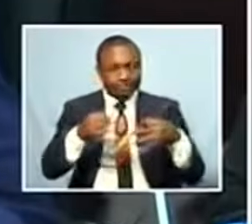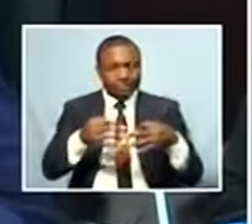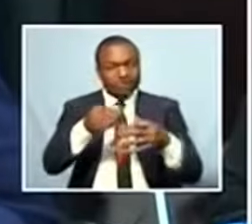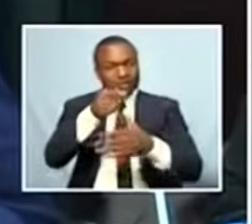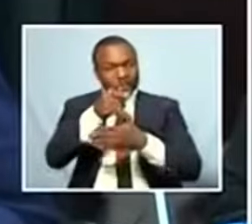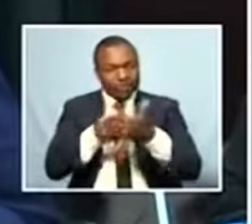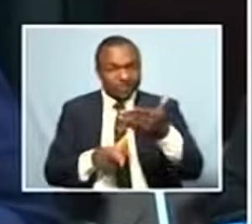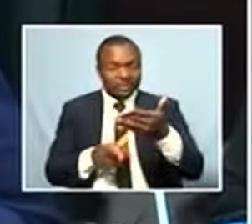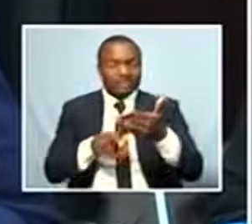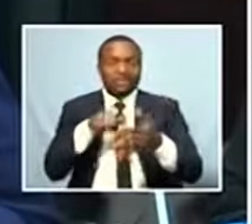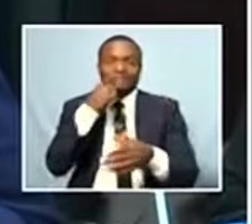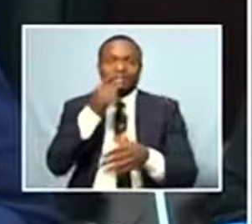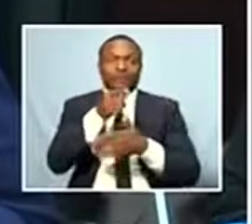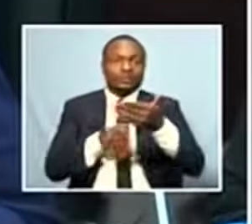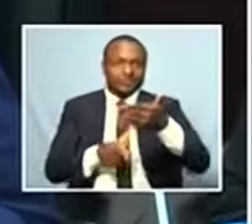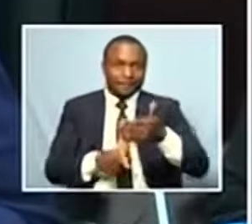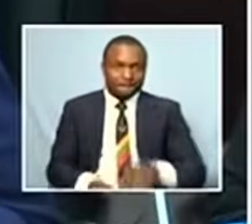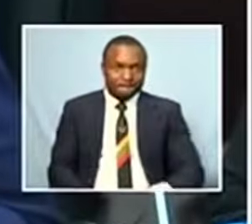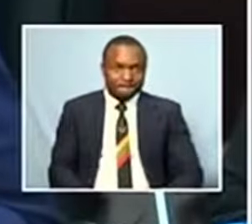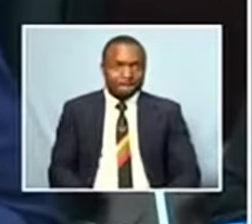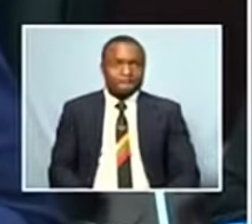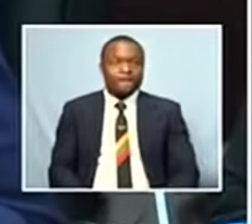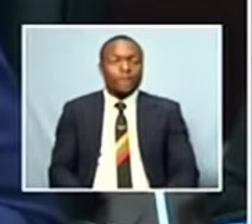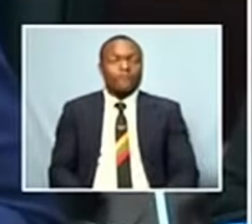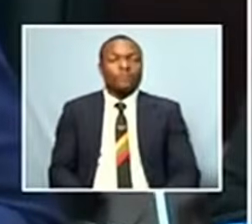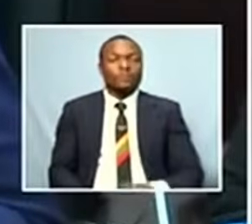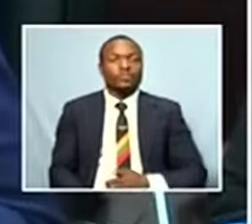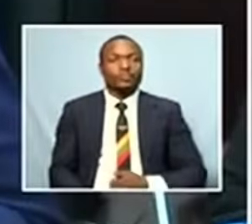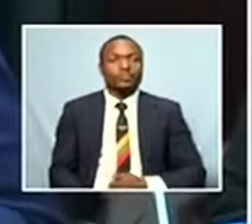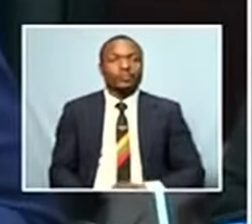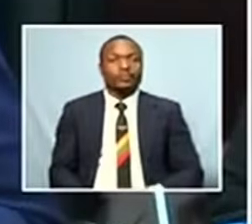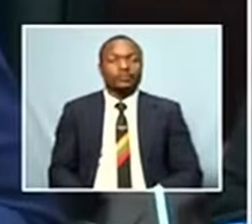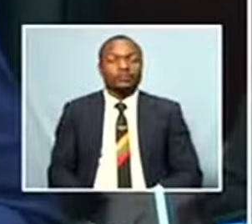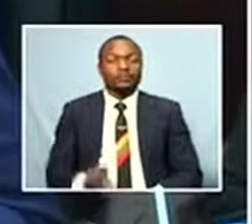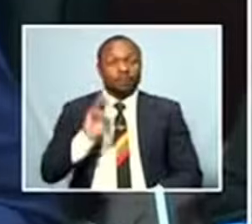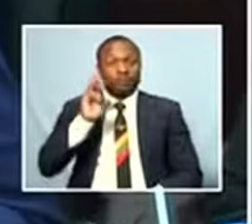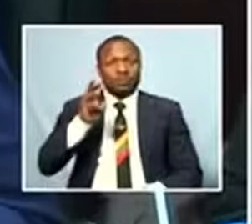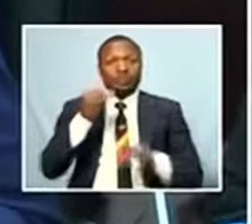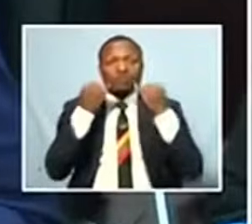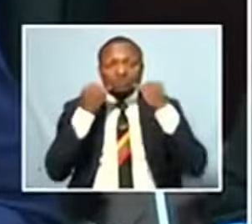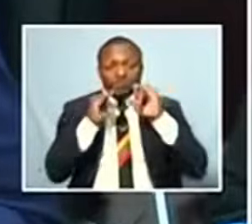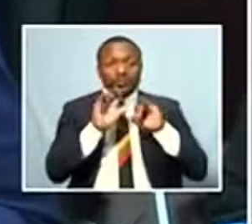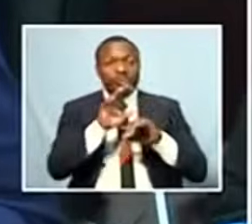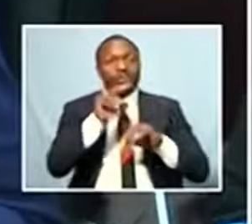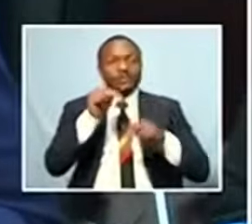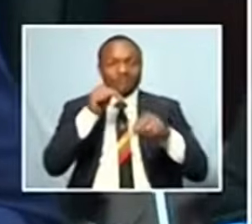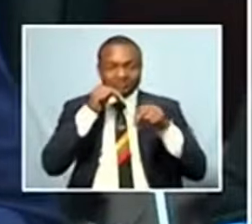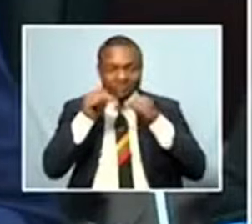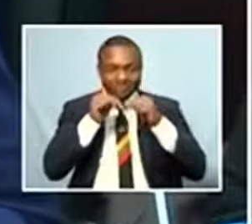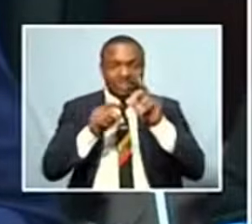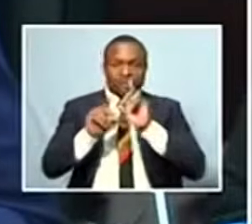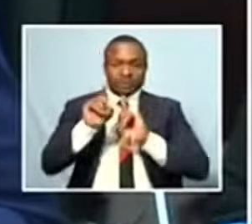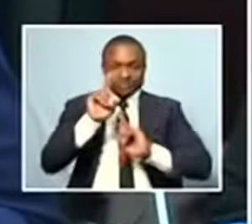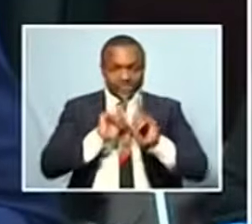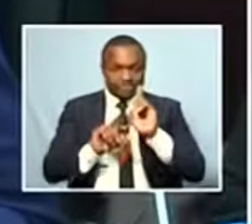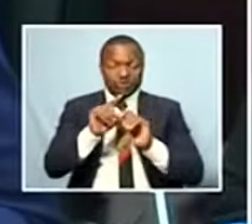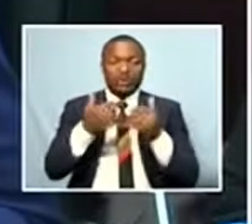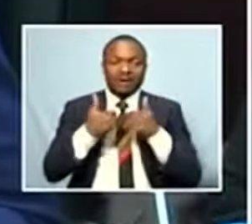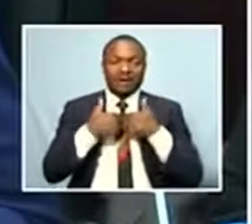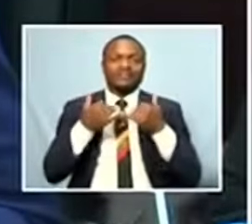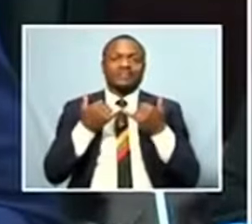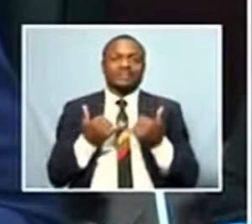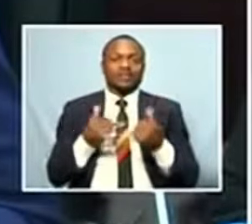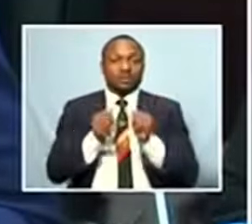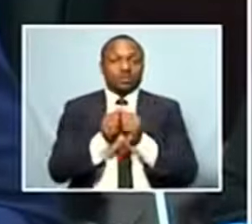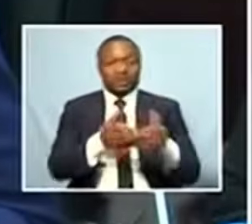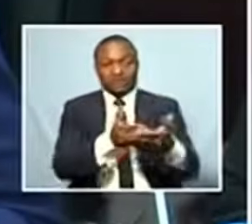what is it saying? Because I'm sure it will then inform your negotiations, the discussions that you are having now with